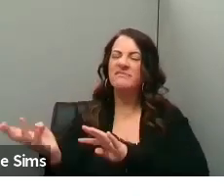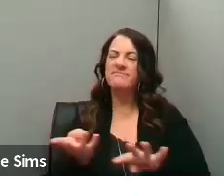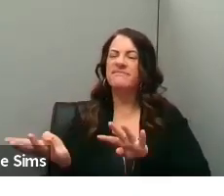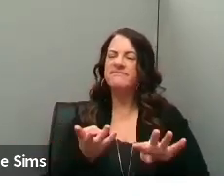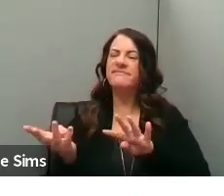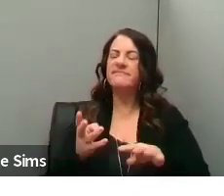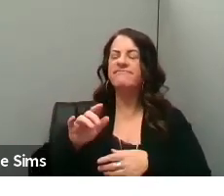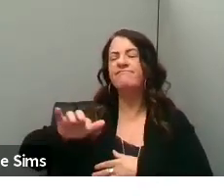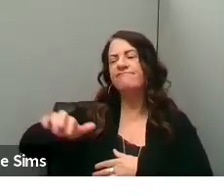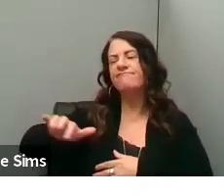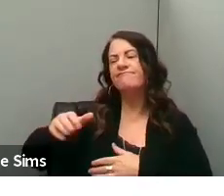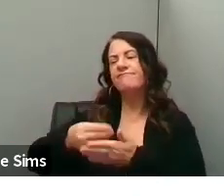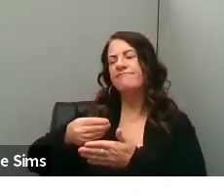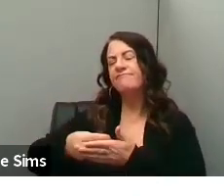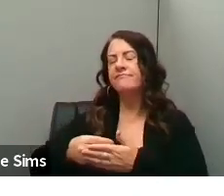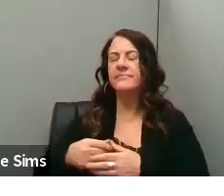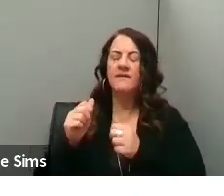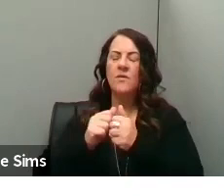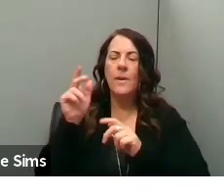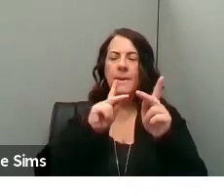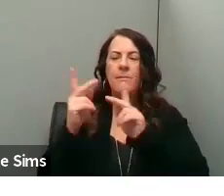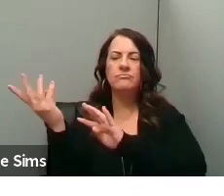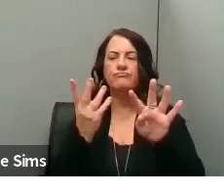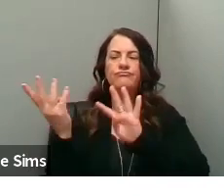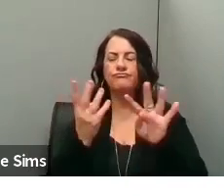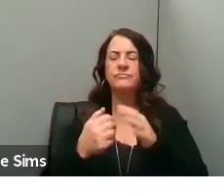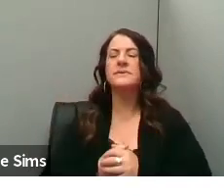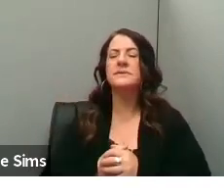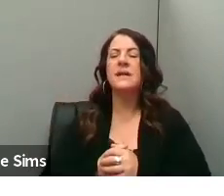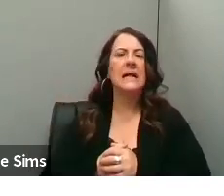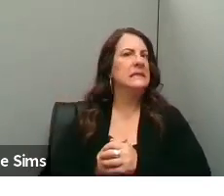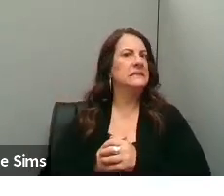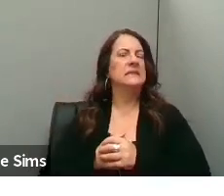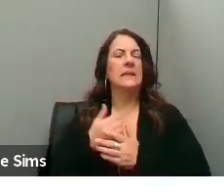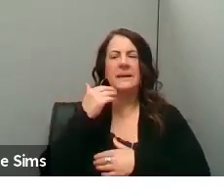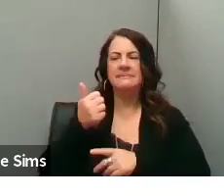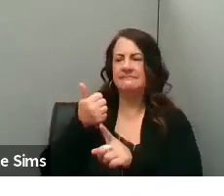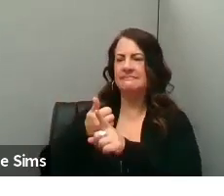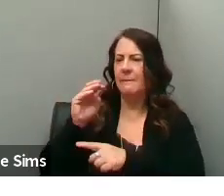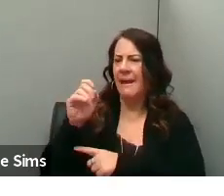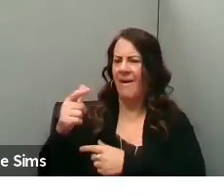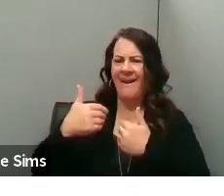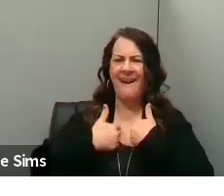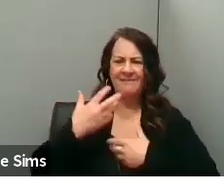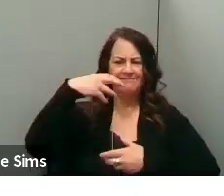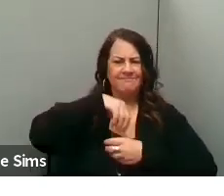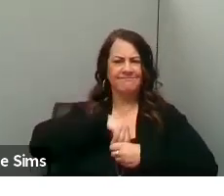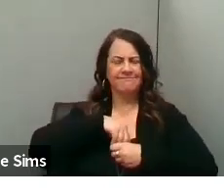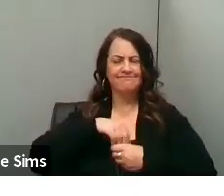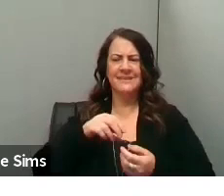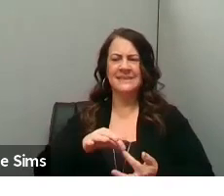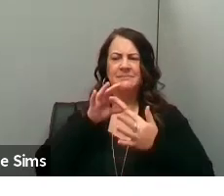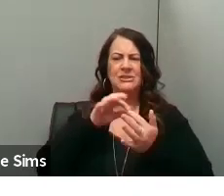COVID-19. Michael asked for a reasonable accommodation to stock shelves overnight to avoid coming